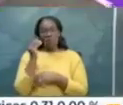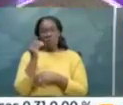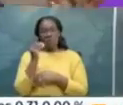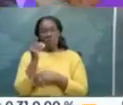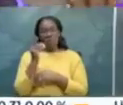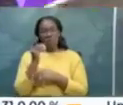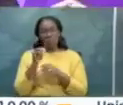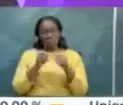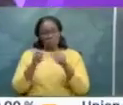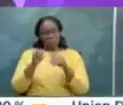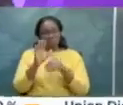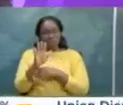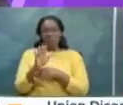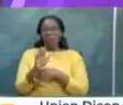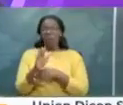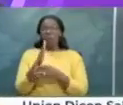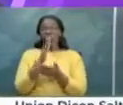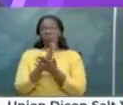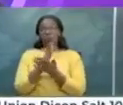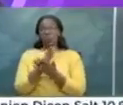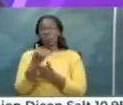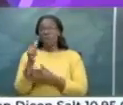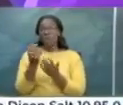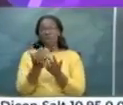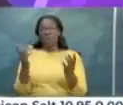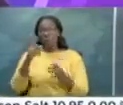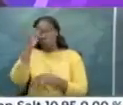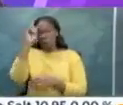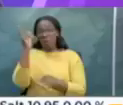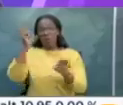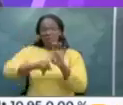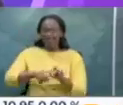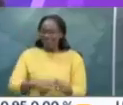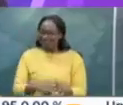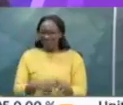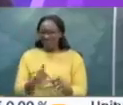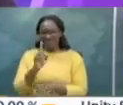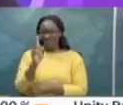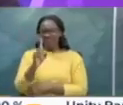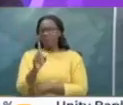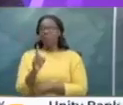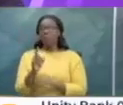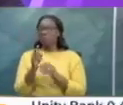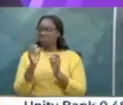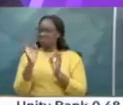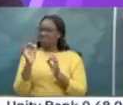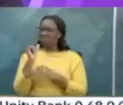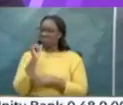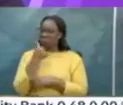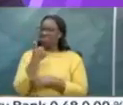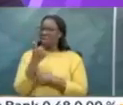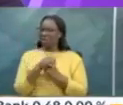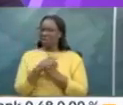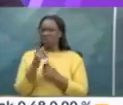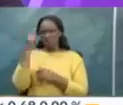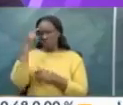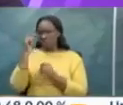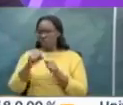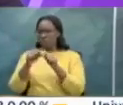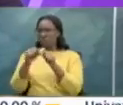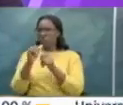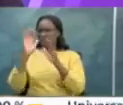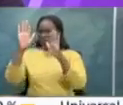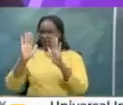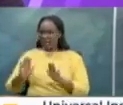not a whole, oh, just watch this, any child can fit it? No, no, not at all. Interesting. Yeah. So how long do you think you'll continue the